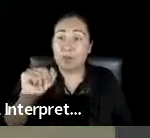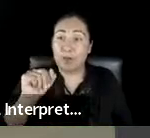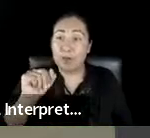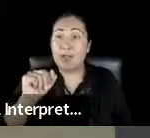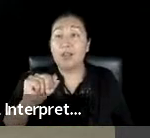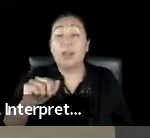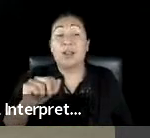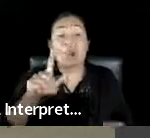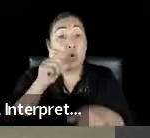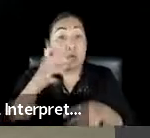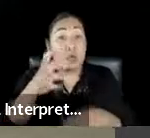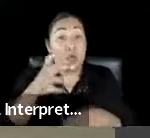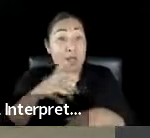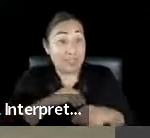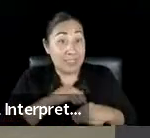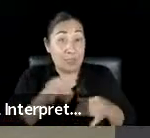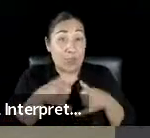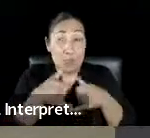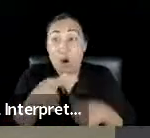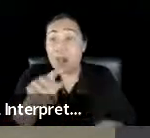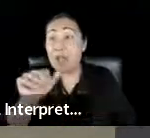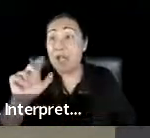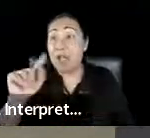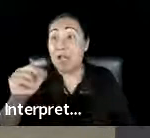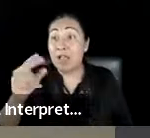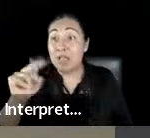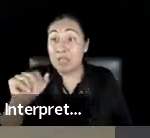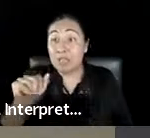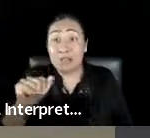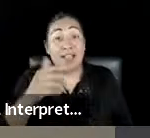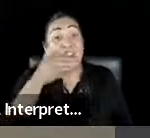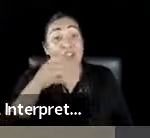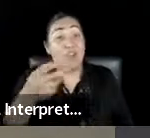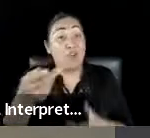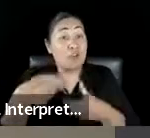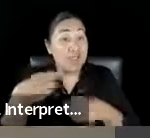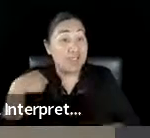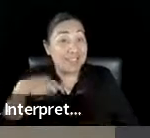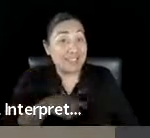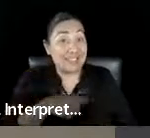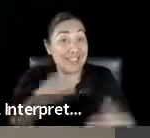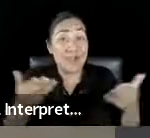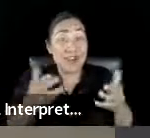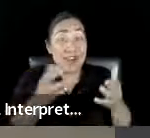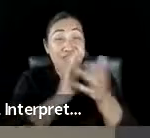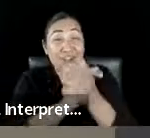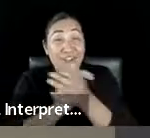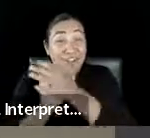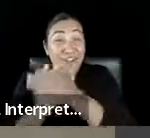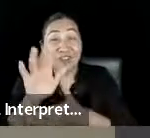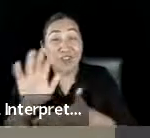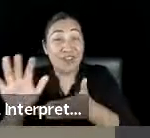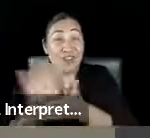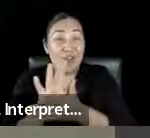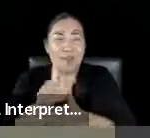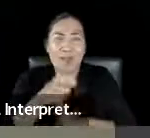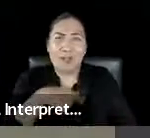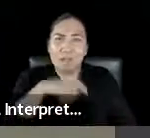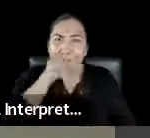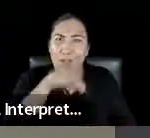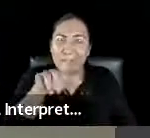screen. Athena, thank you for sitting with us. Thanks for being here. Congratulations on your film. I absolutely loved